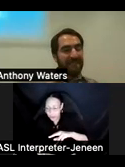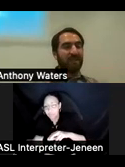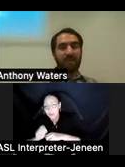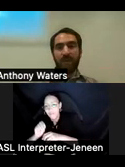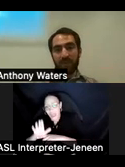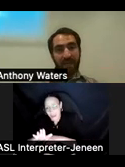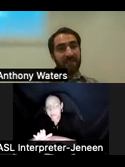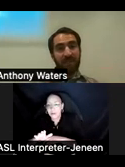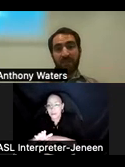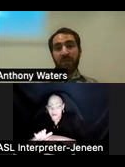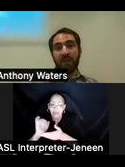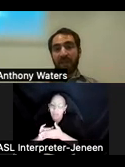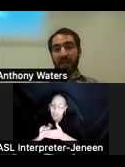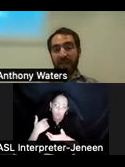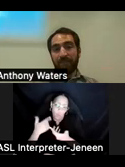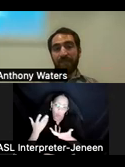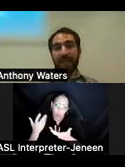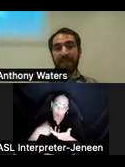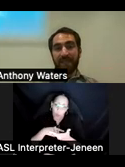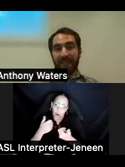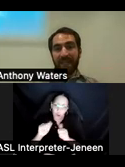That's essentially what we're trying to do.